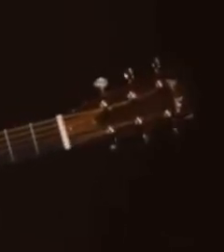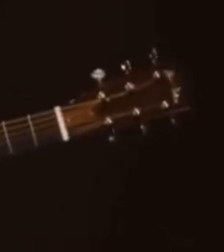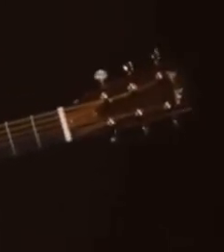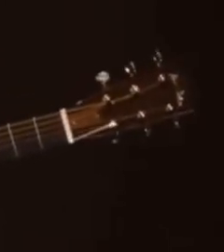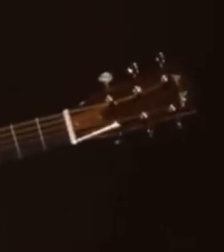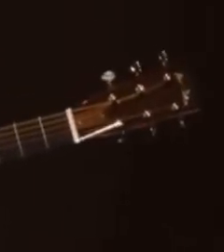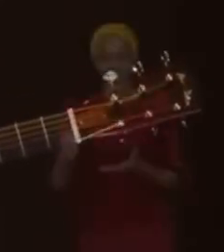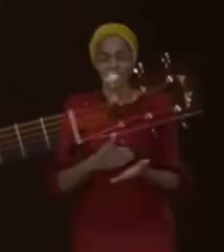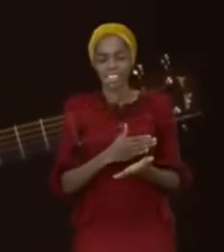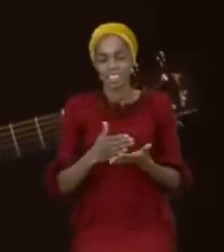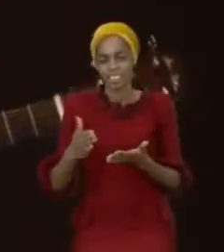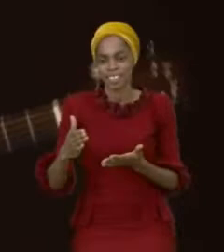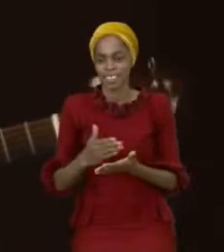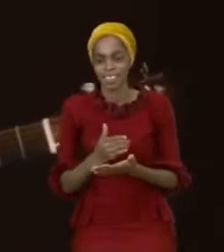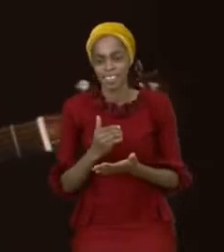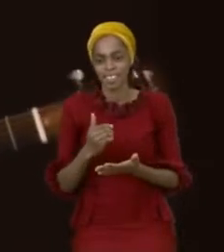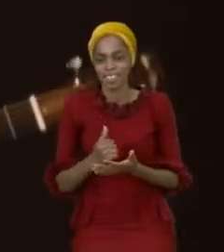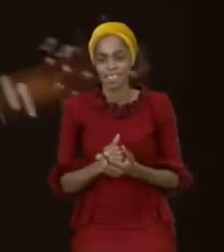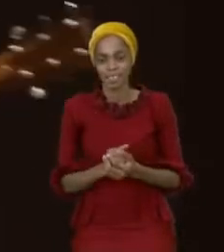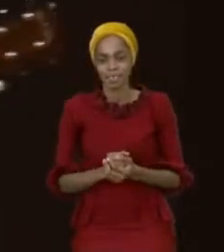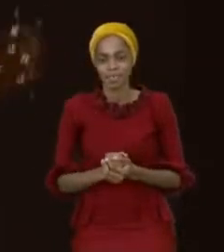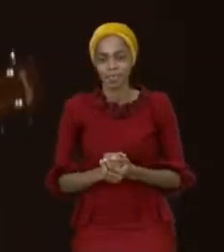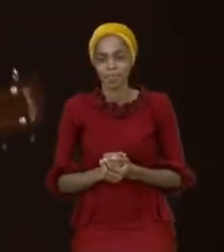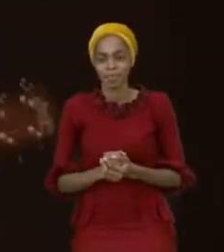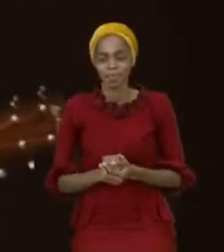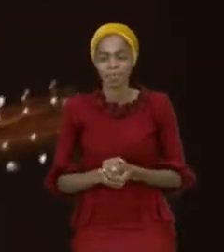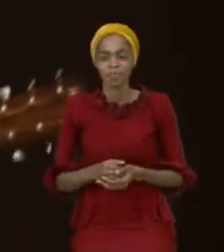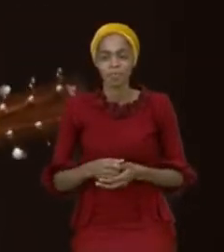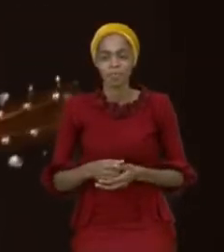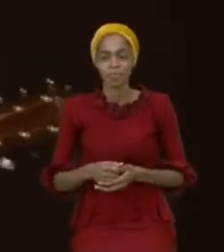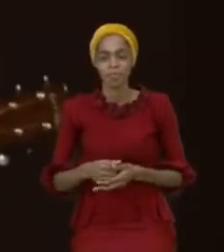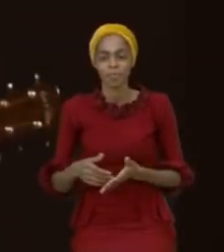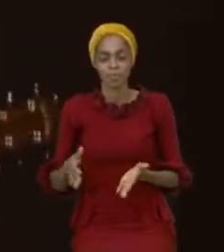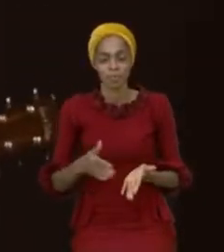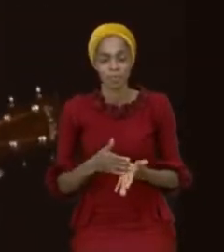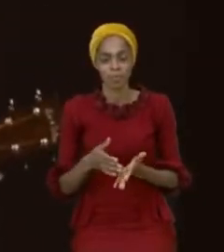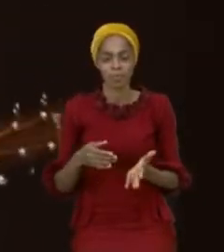Pastor Kamuyi. So let's lift up our voices together.